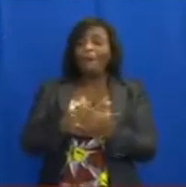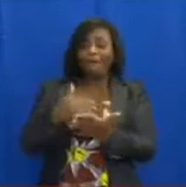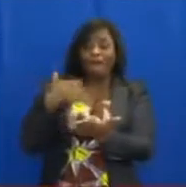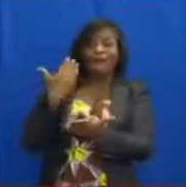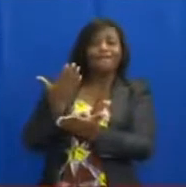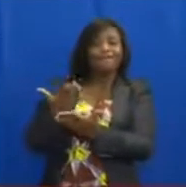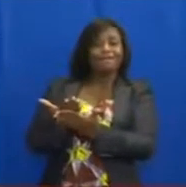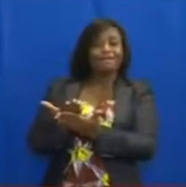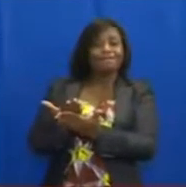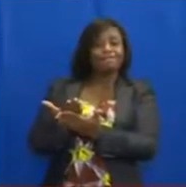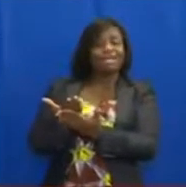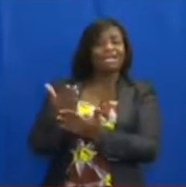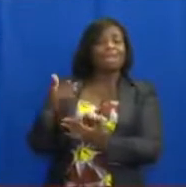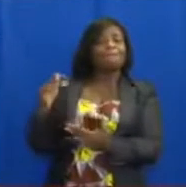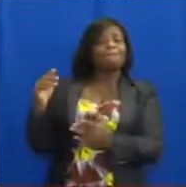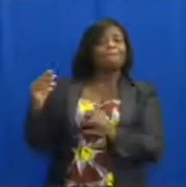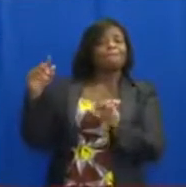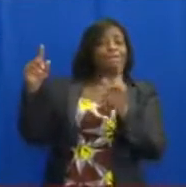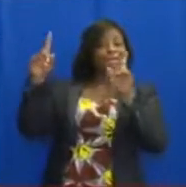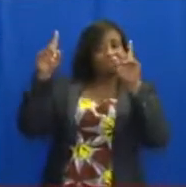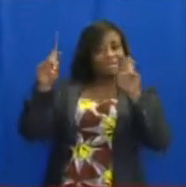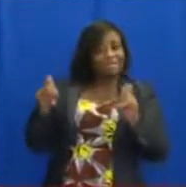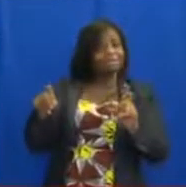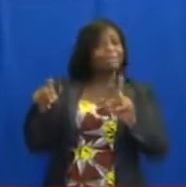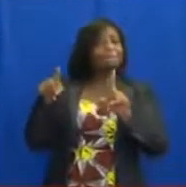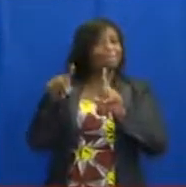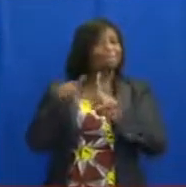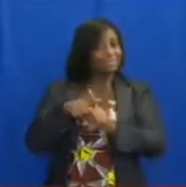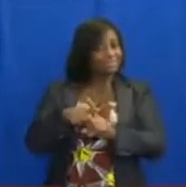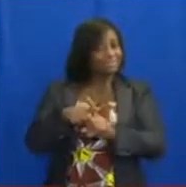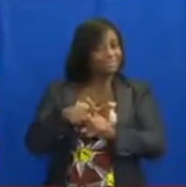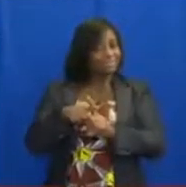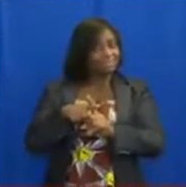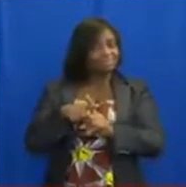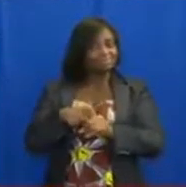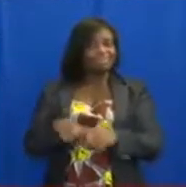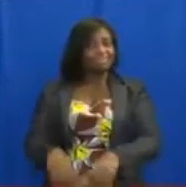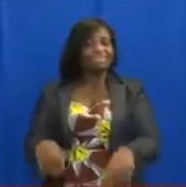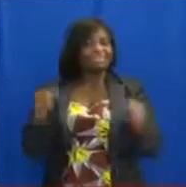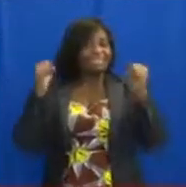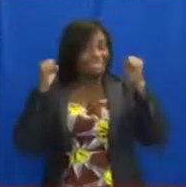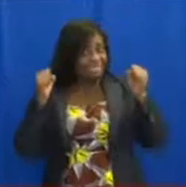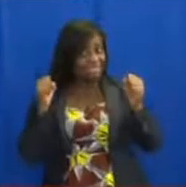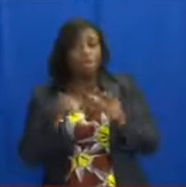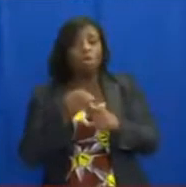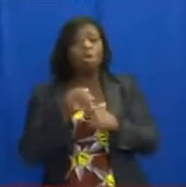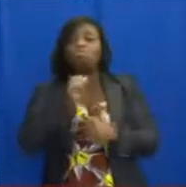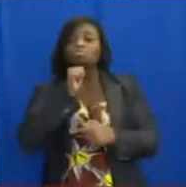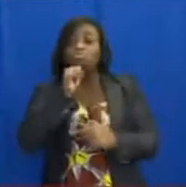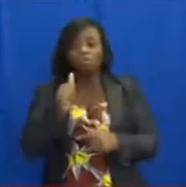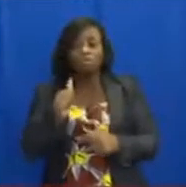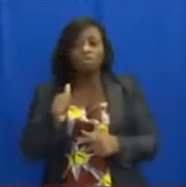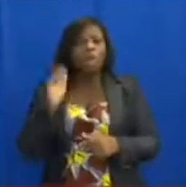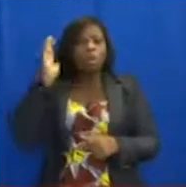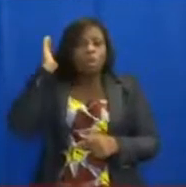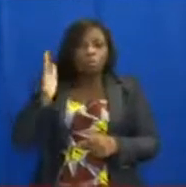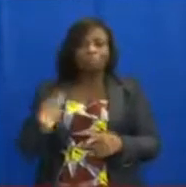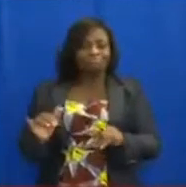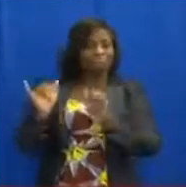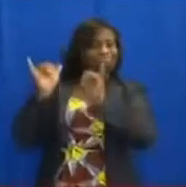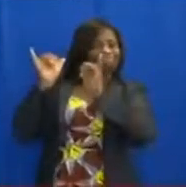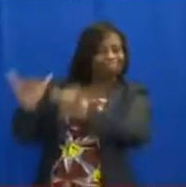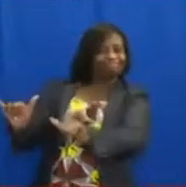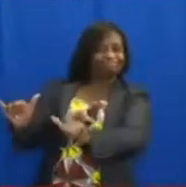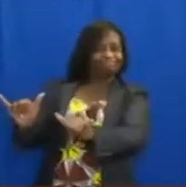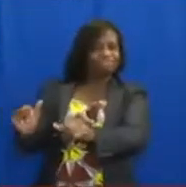All arriving passengers who test positive COVID-19, asymptomatic or not, will undergo